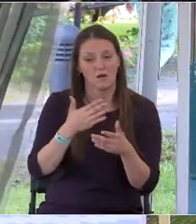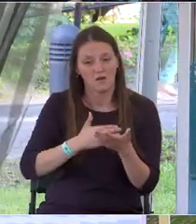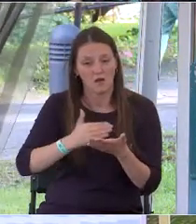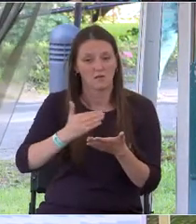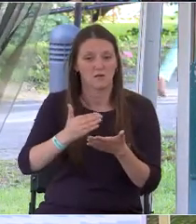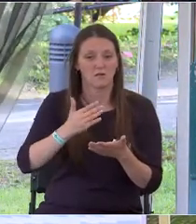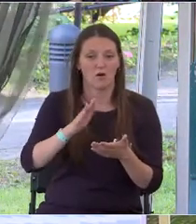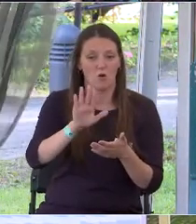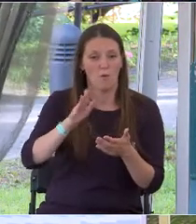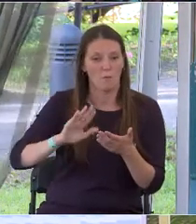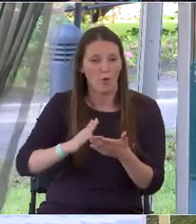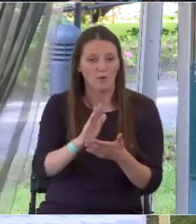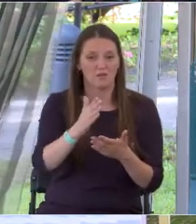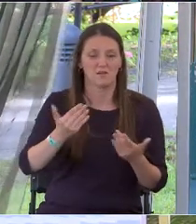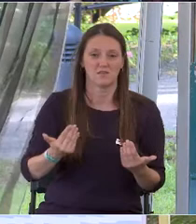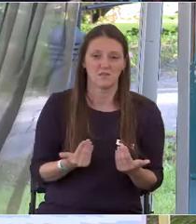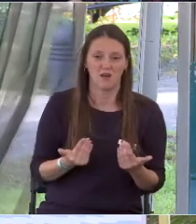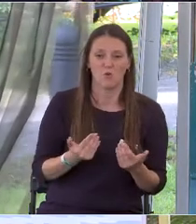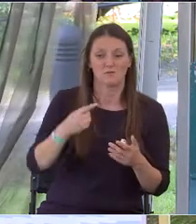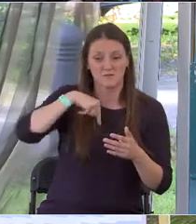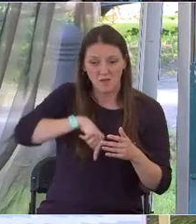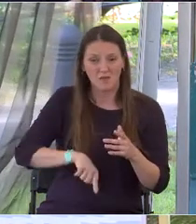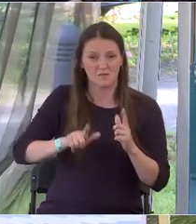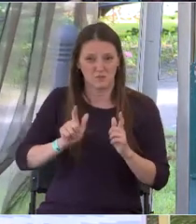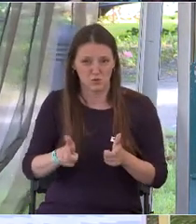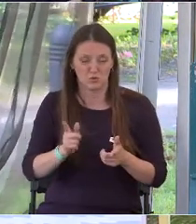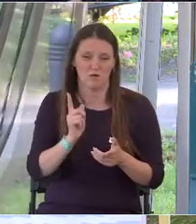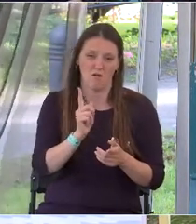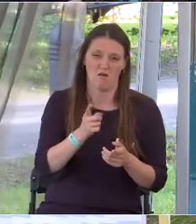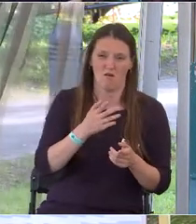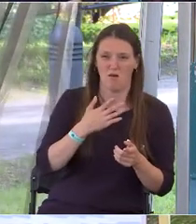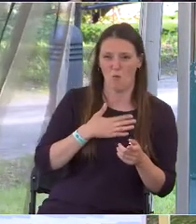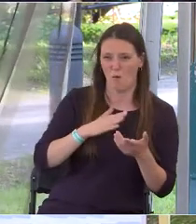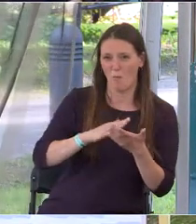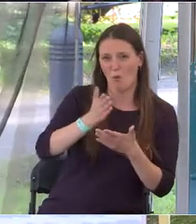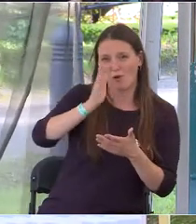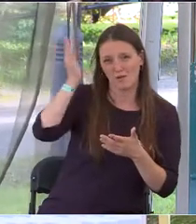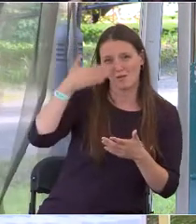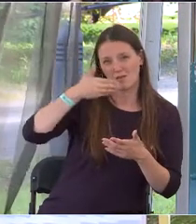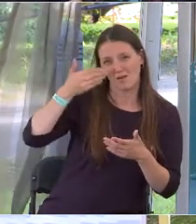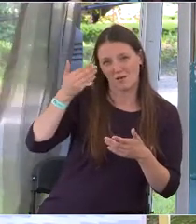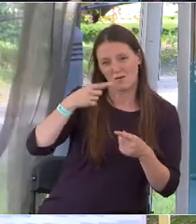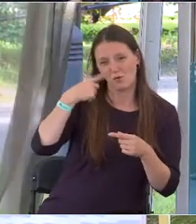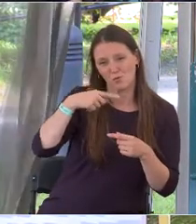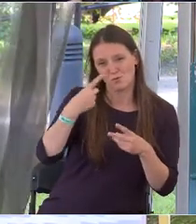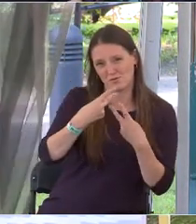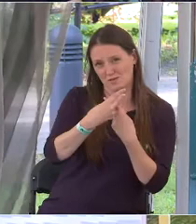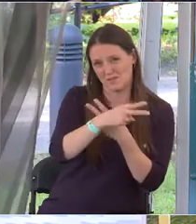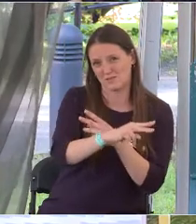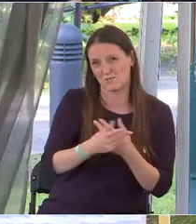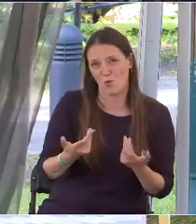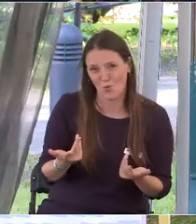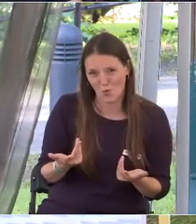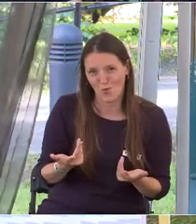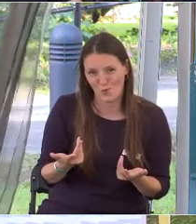insane. It's taking something that they want to do this year. And so, it's kind of the election system stops